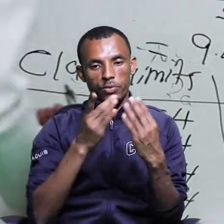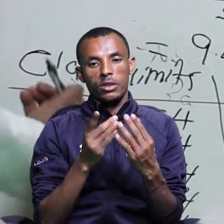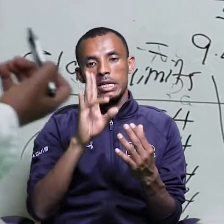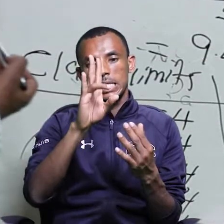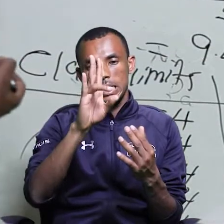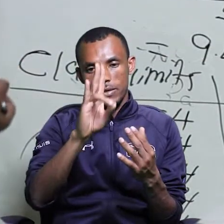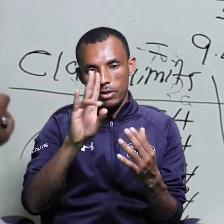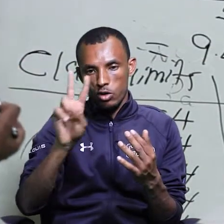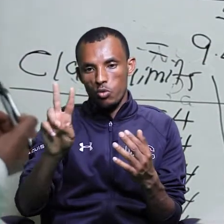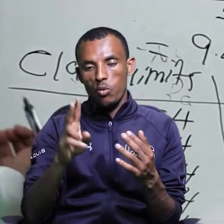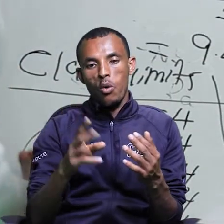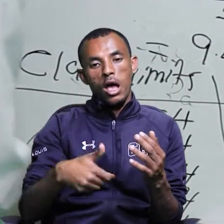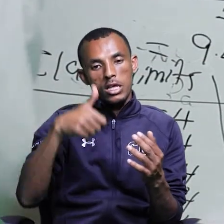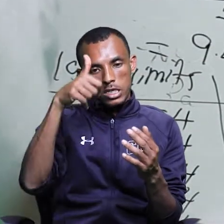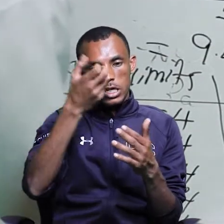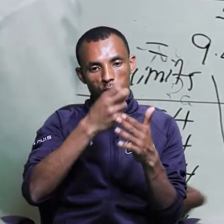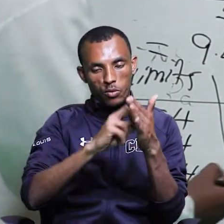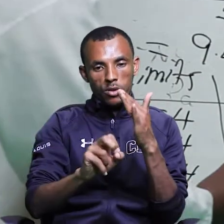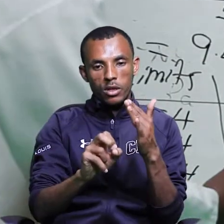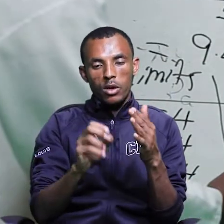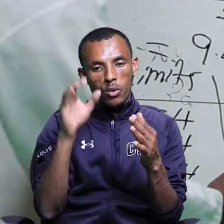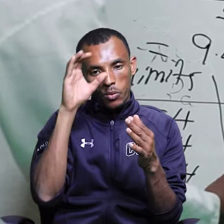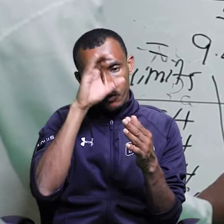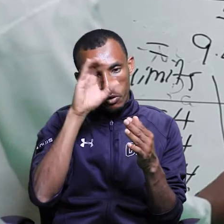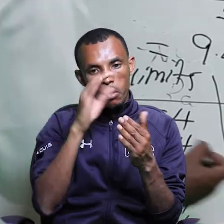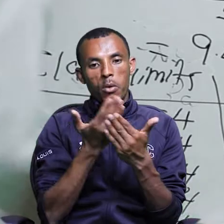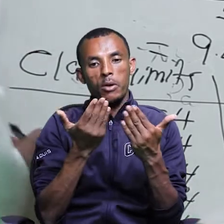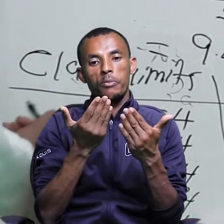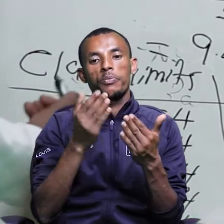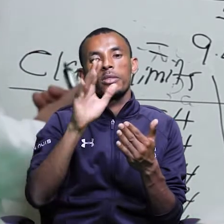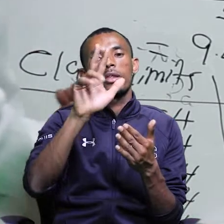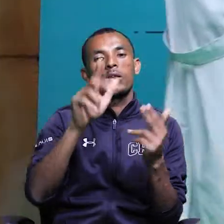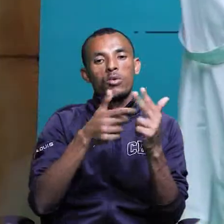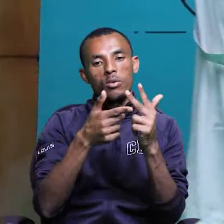72 it is another mark of a student which is found in the 3rd class.